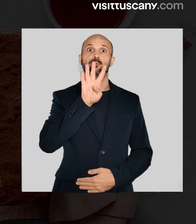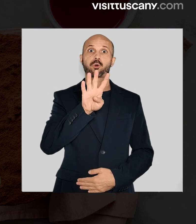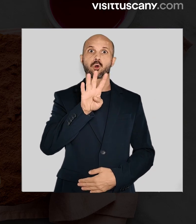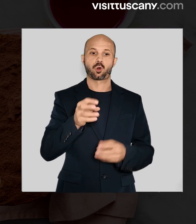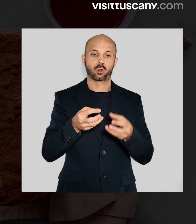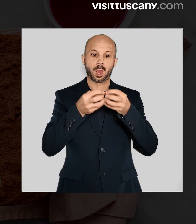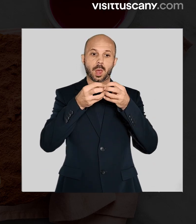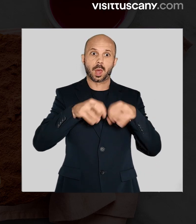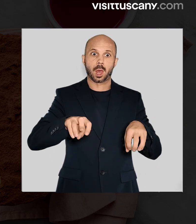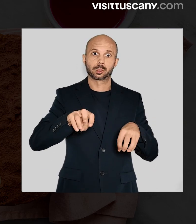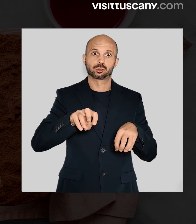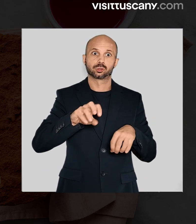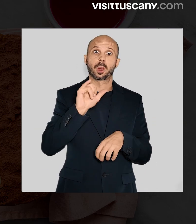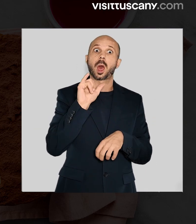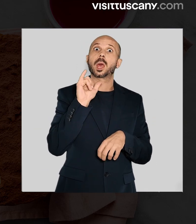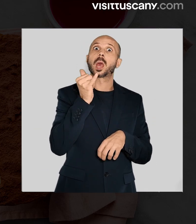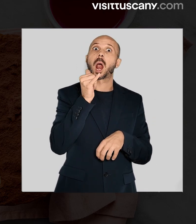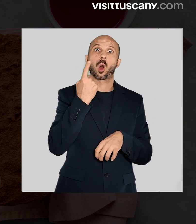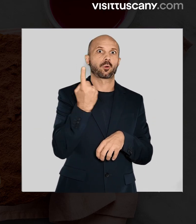40 grams of cornstarch,